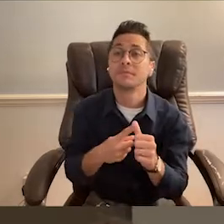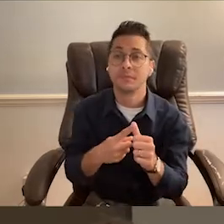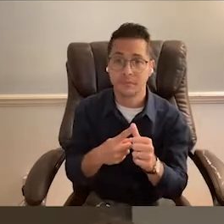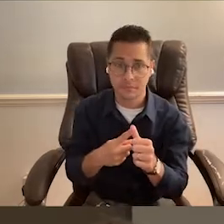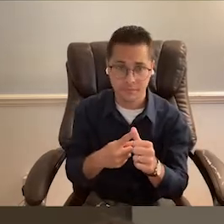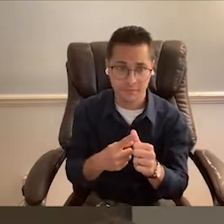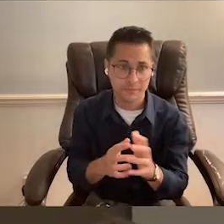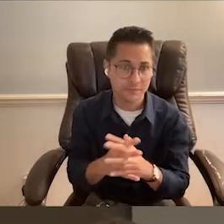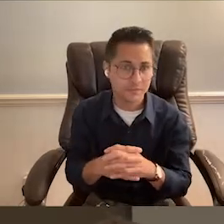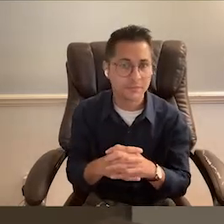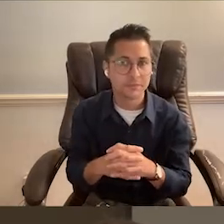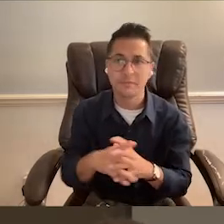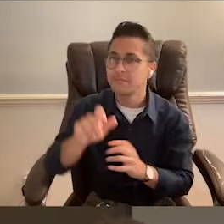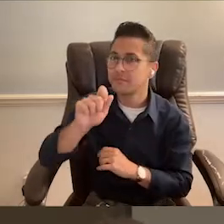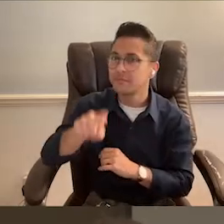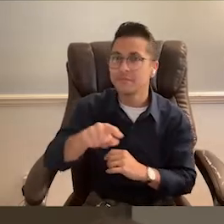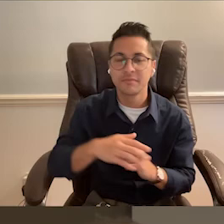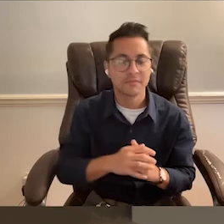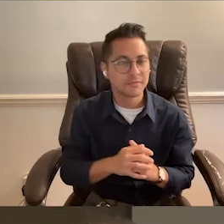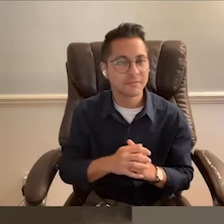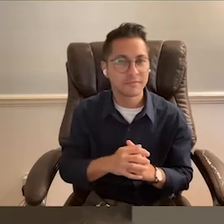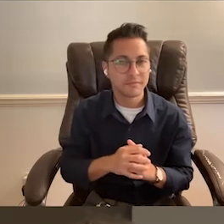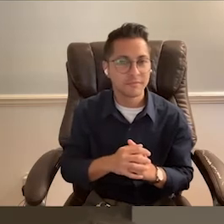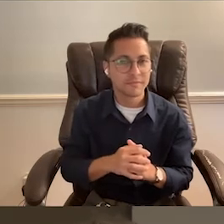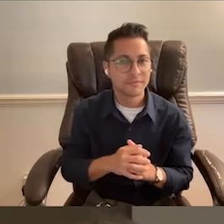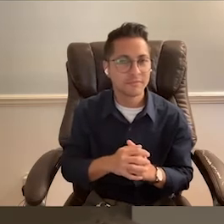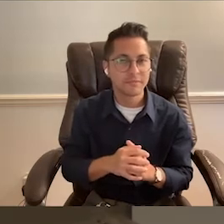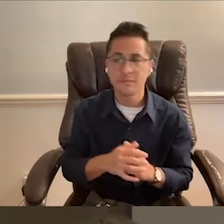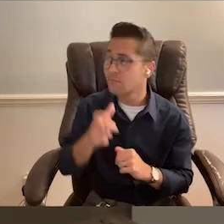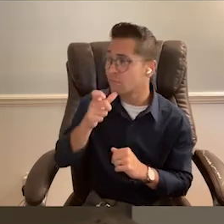today. Go ahead. Oh, first off,